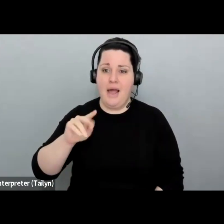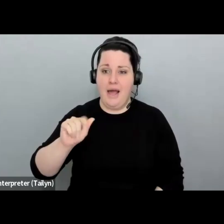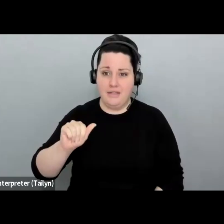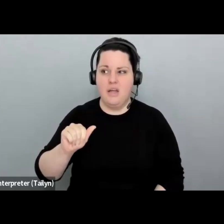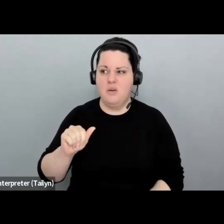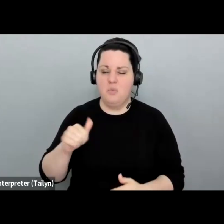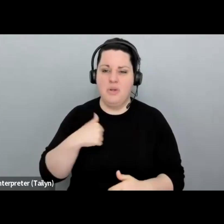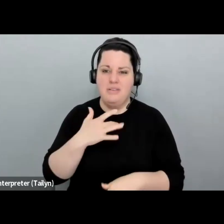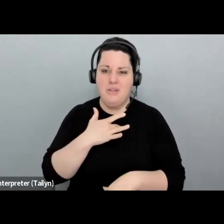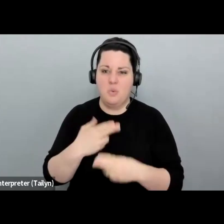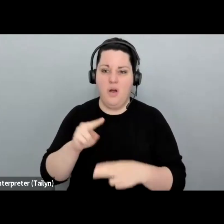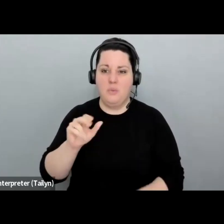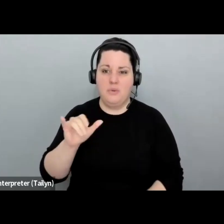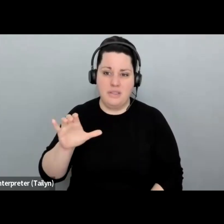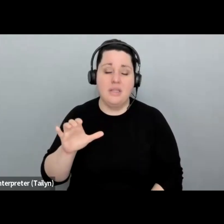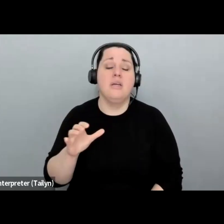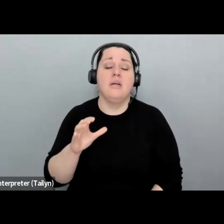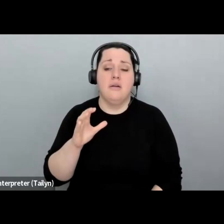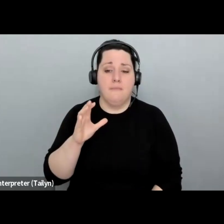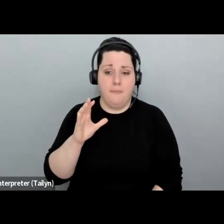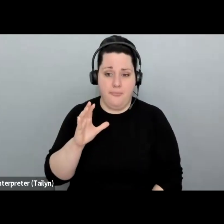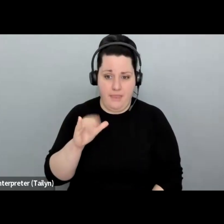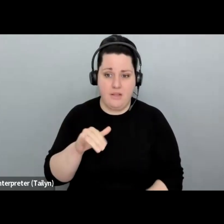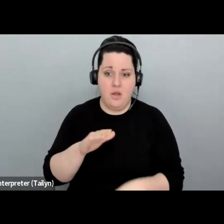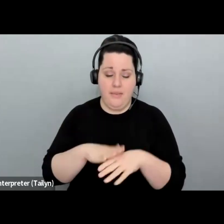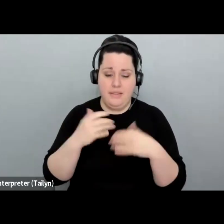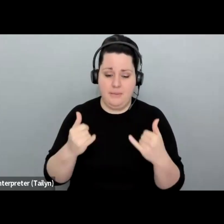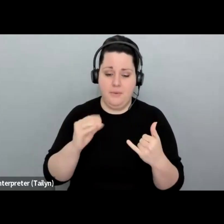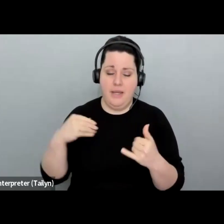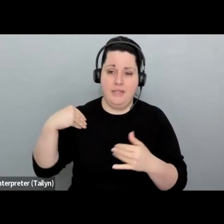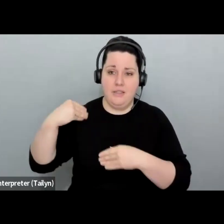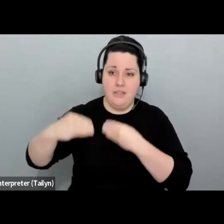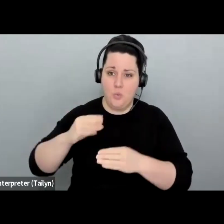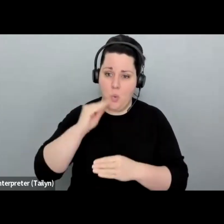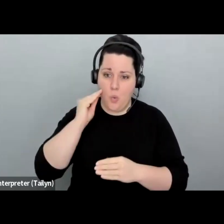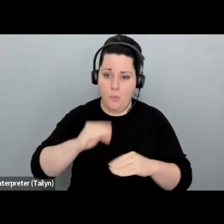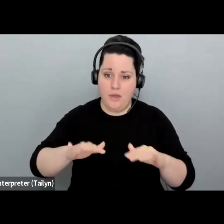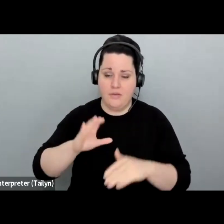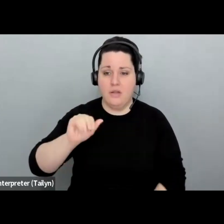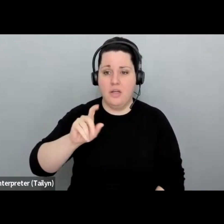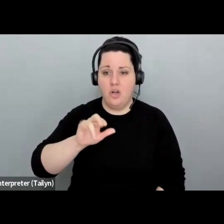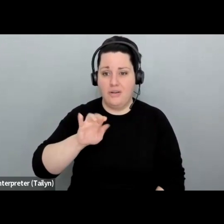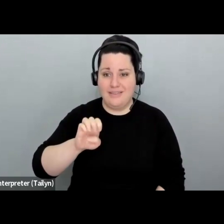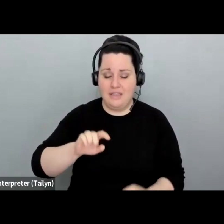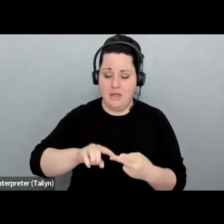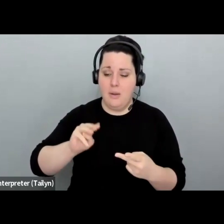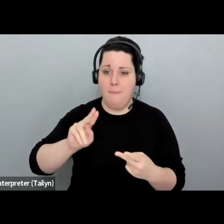York City, exists on the contemporary and ancestral homelands of the Canarsie,